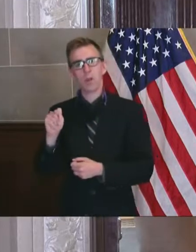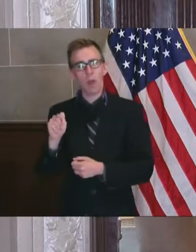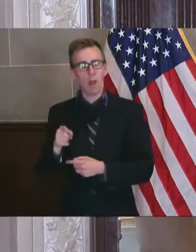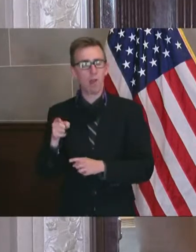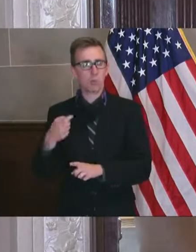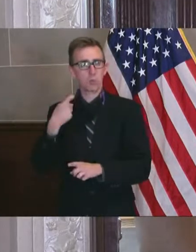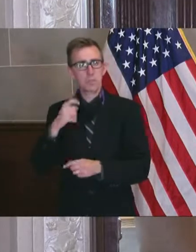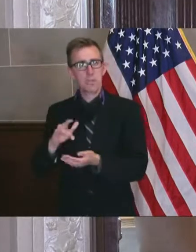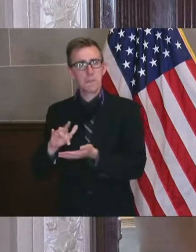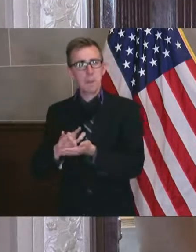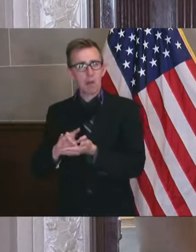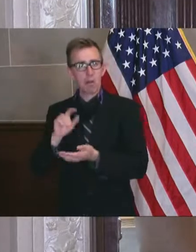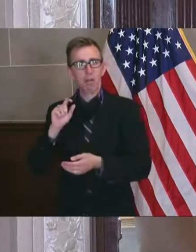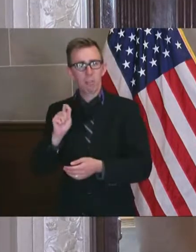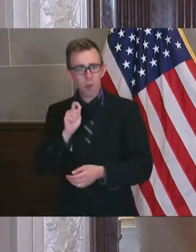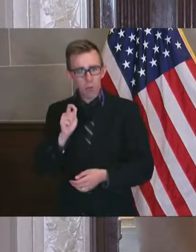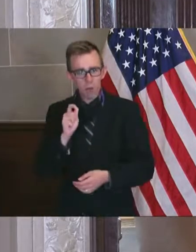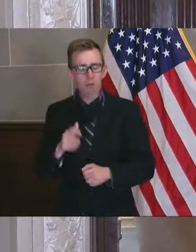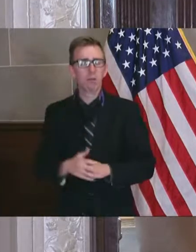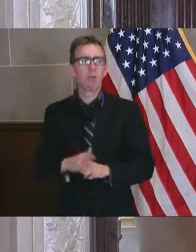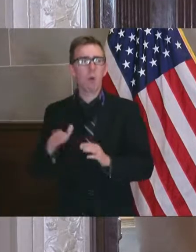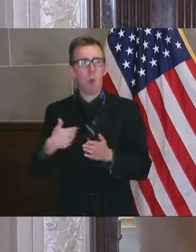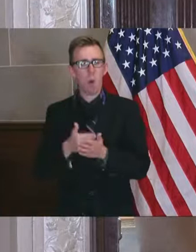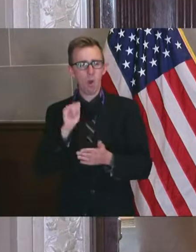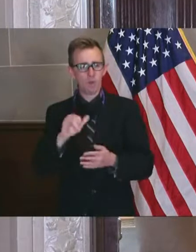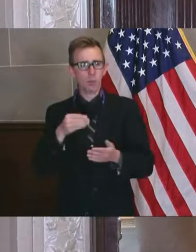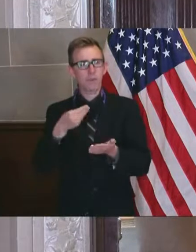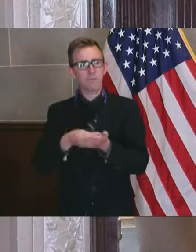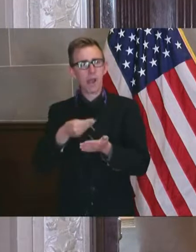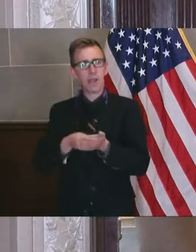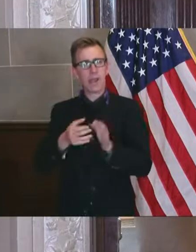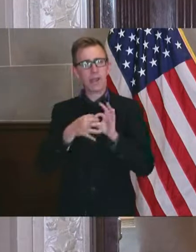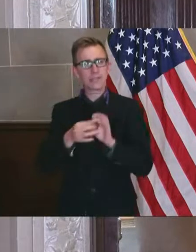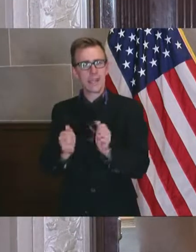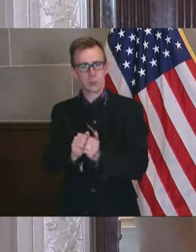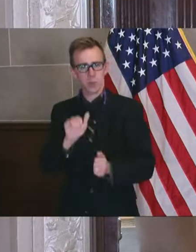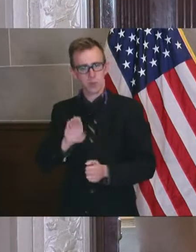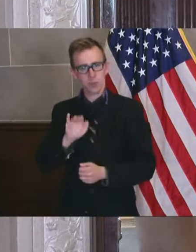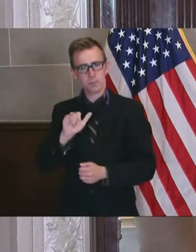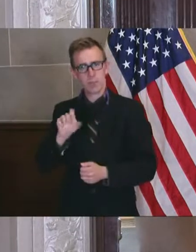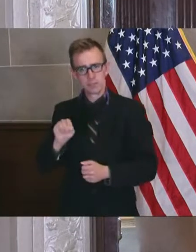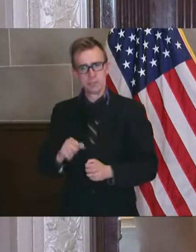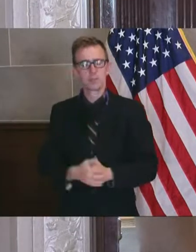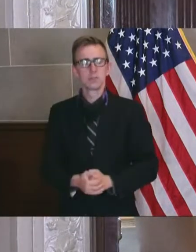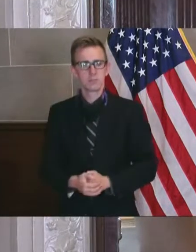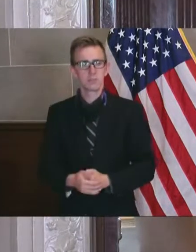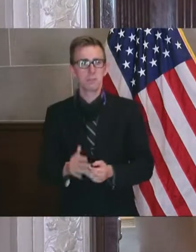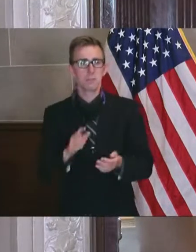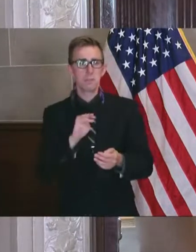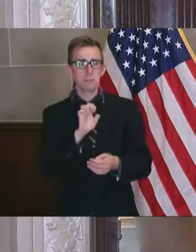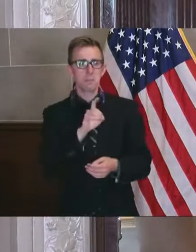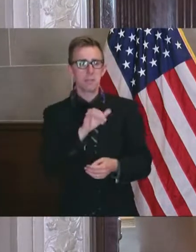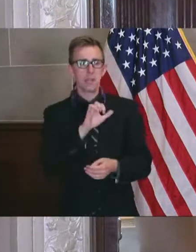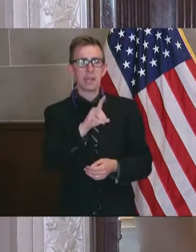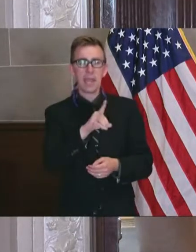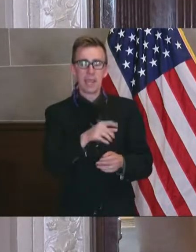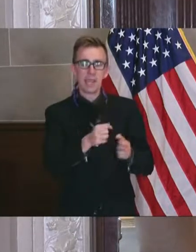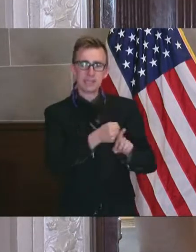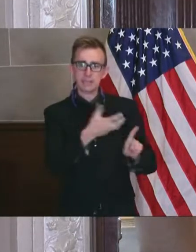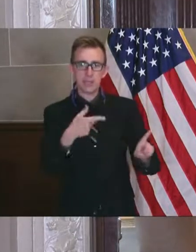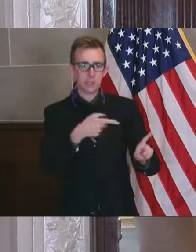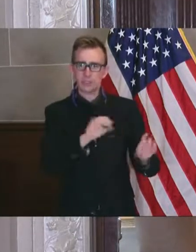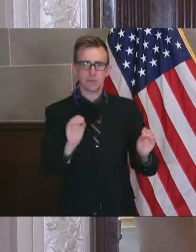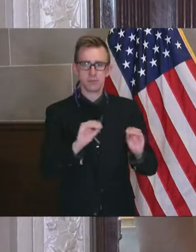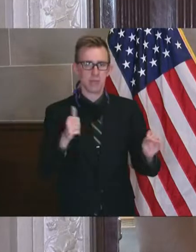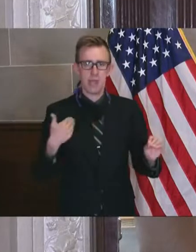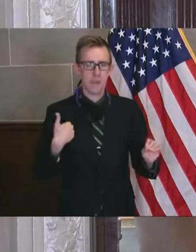recently as medical marijuana, all of those had funding sources attached to them. Medicaid expansion does not, and